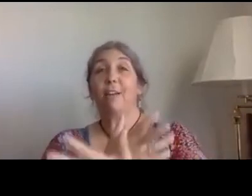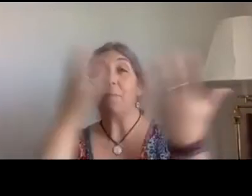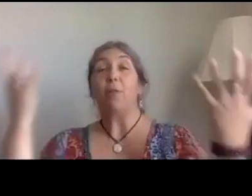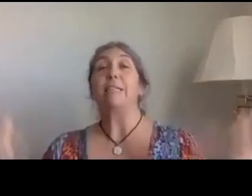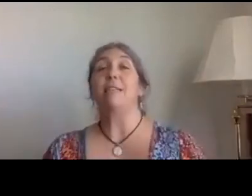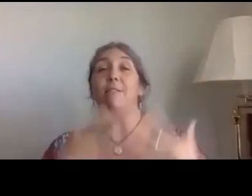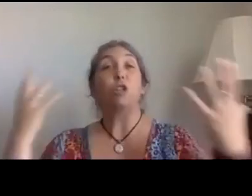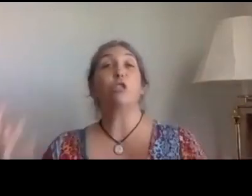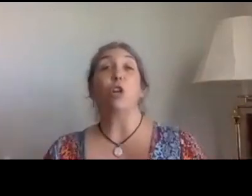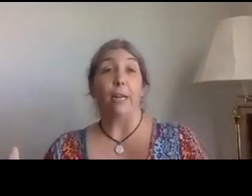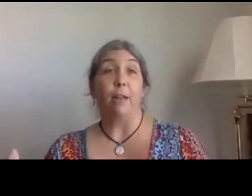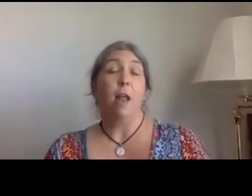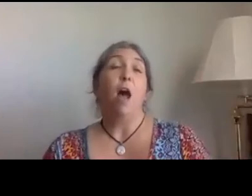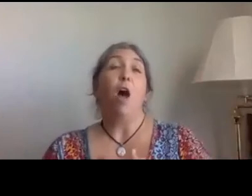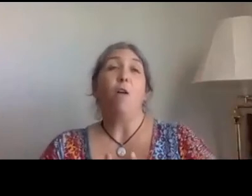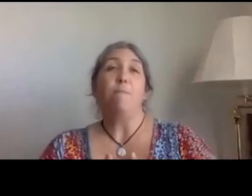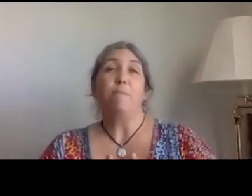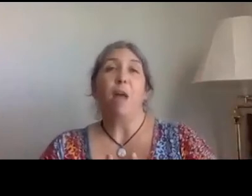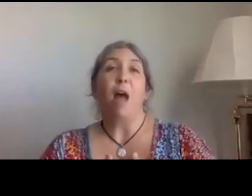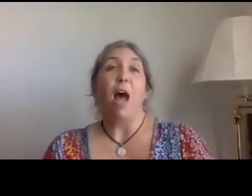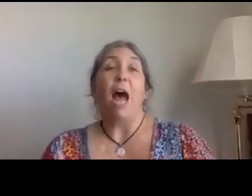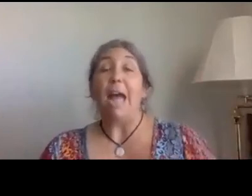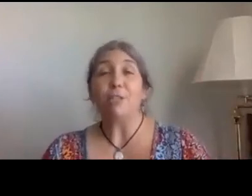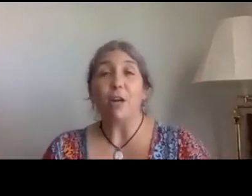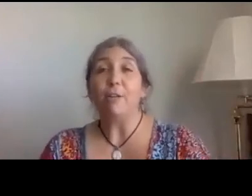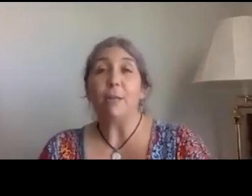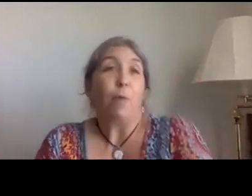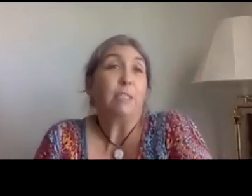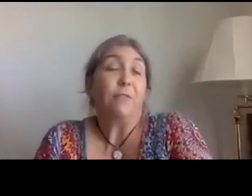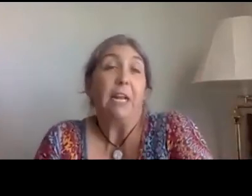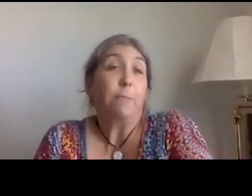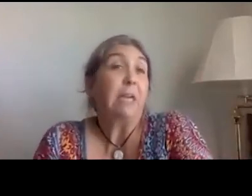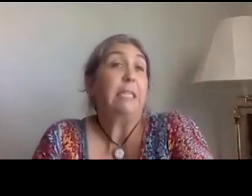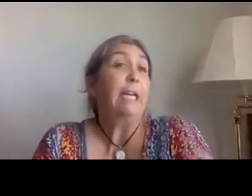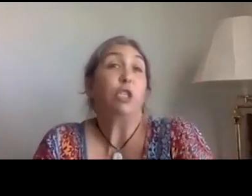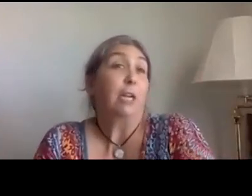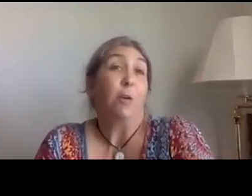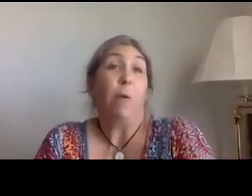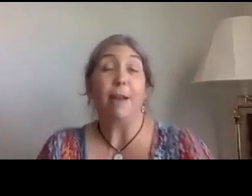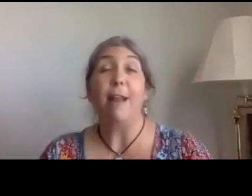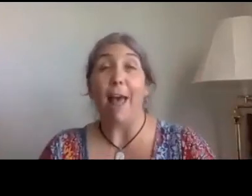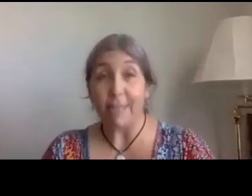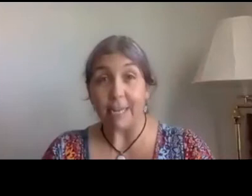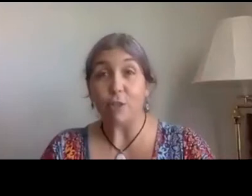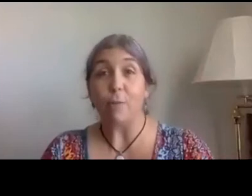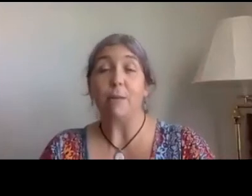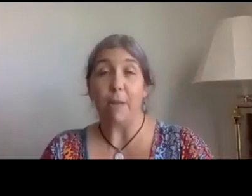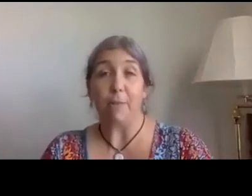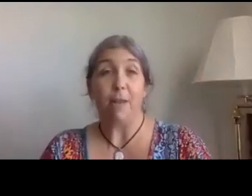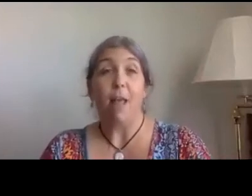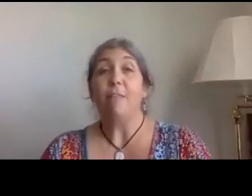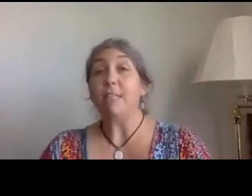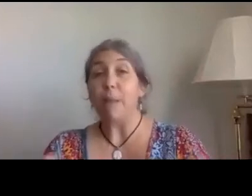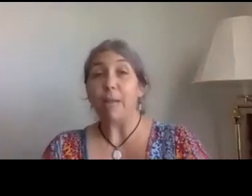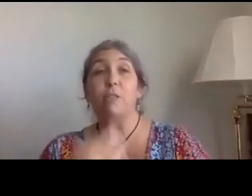the complexity of this journey. I started using breastfeeding as meditation when Alexandria was a